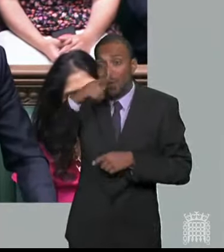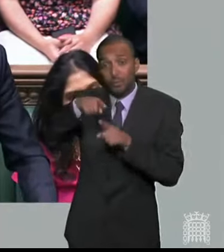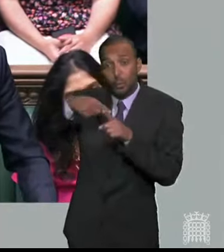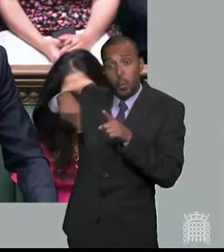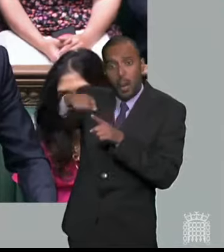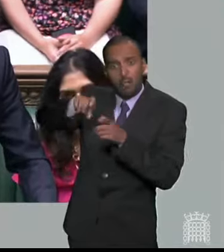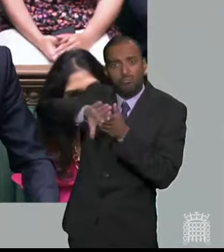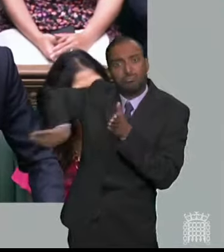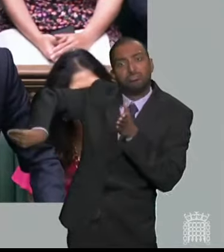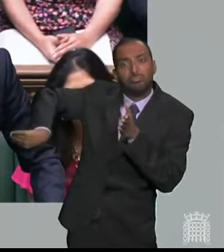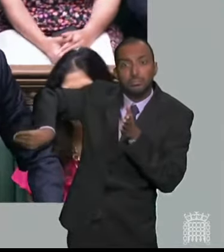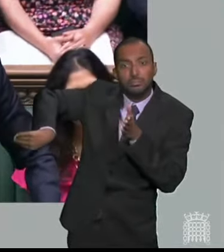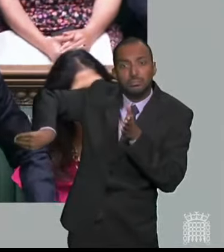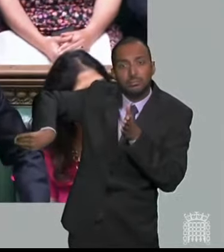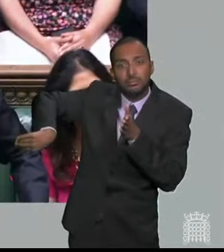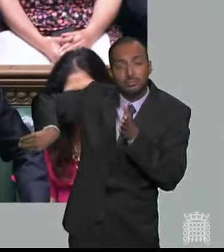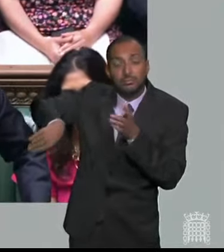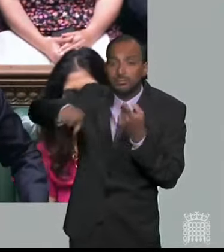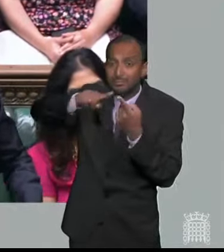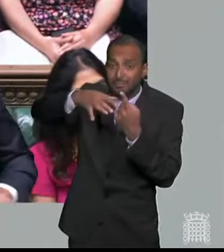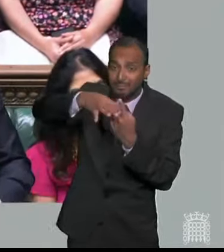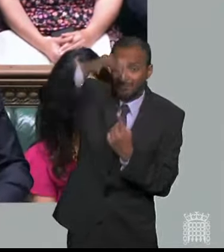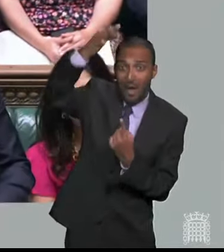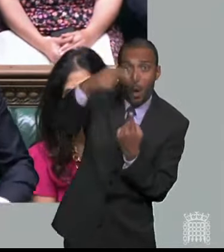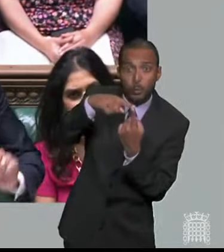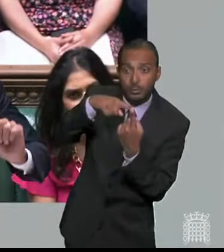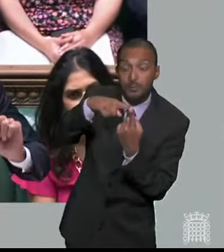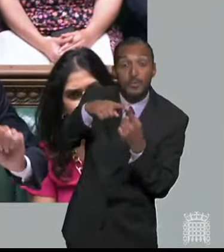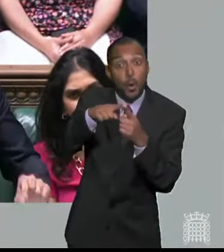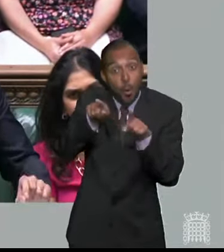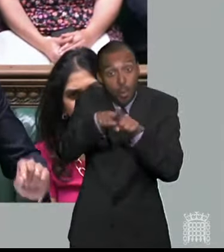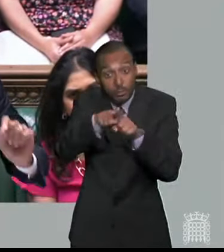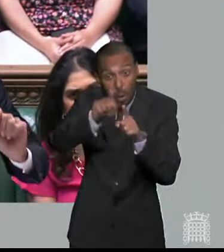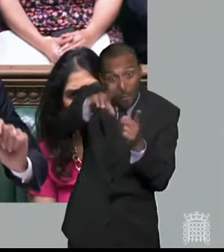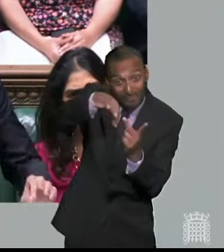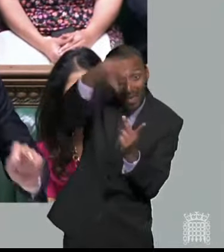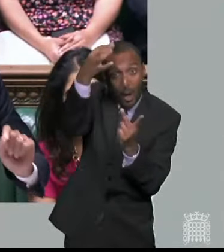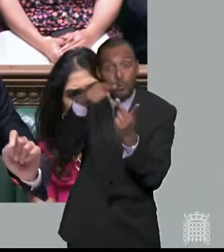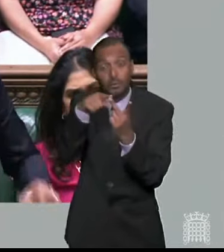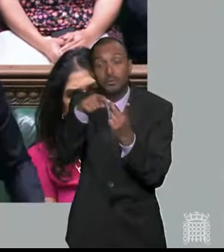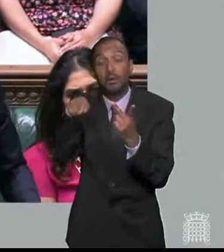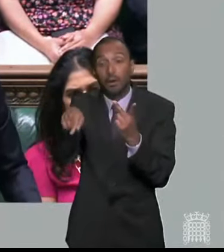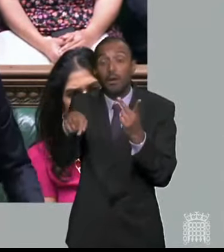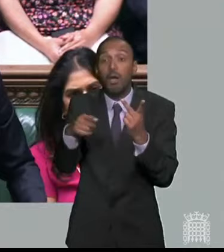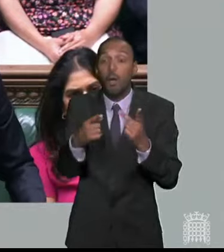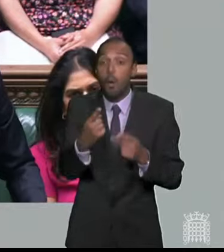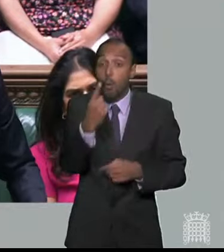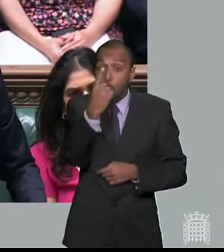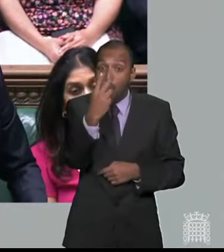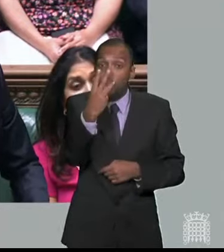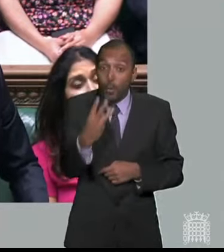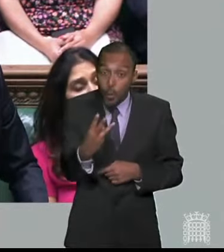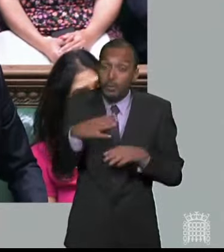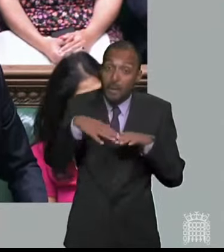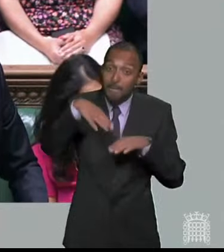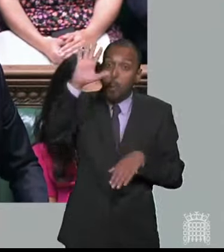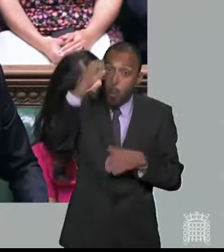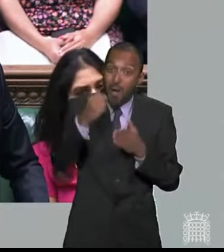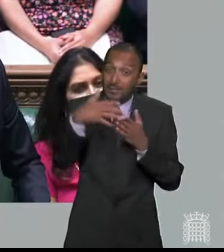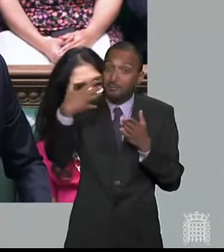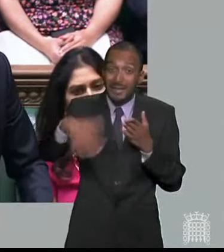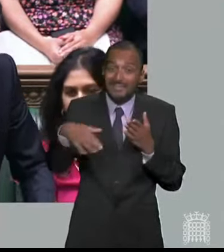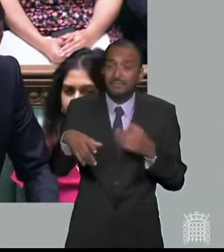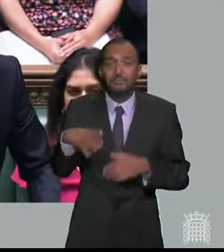Next, what did they find? That it was a third more expensive than it needed to be,